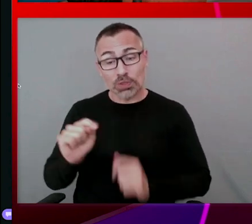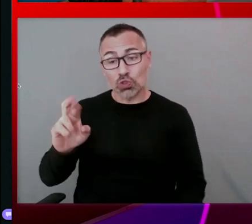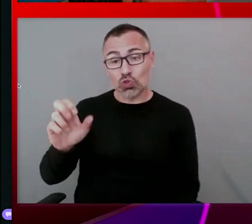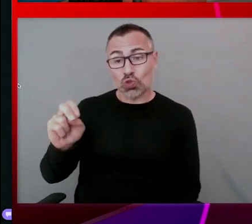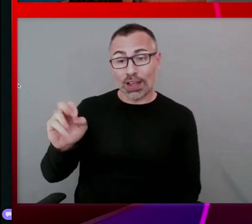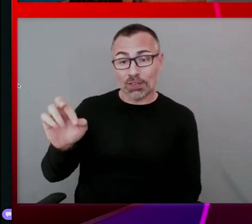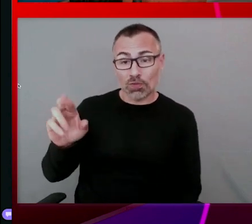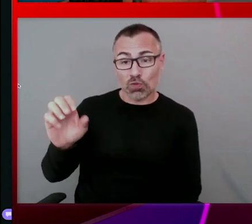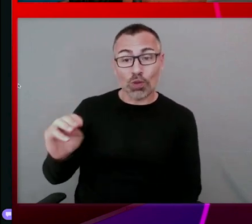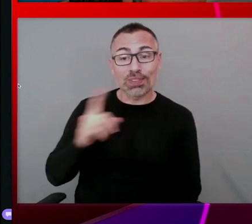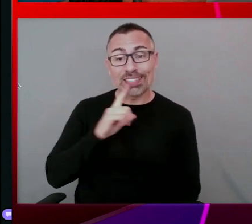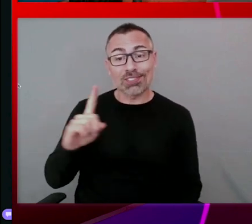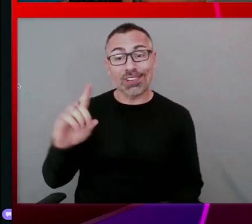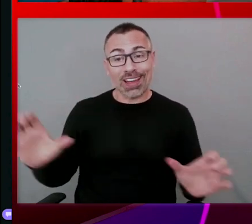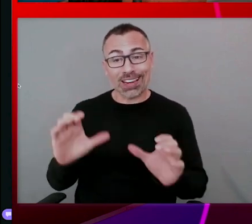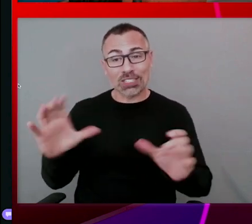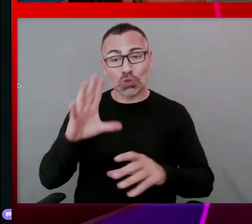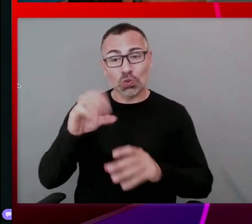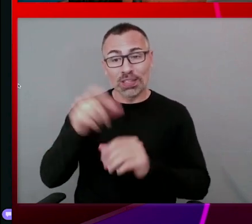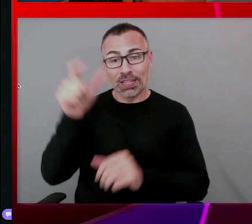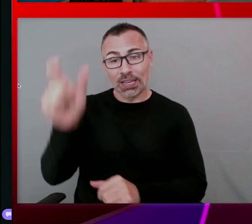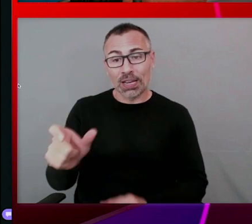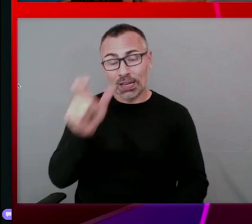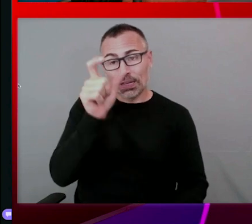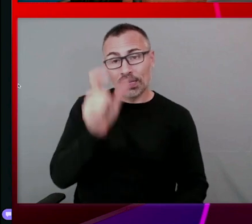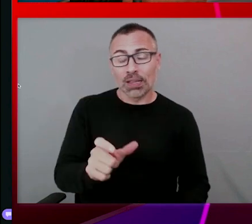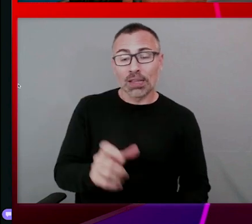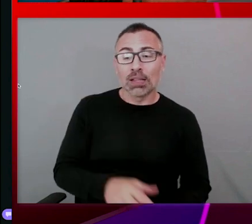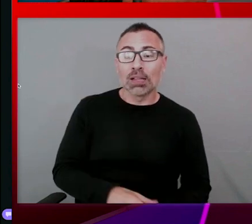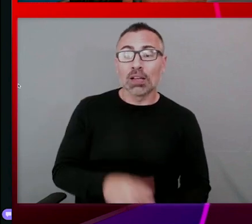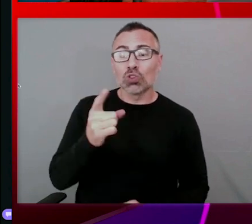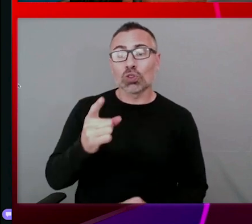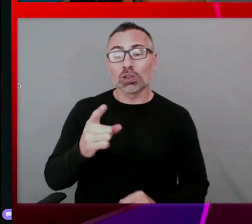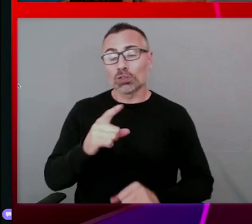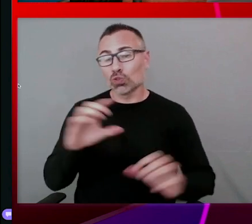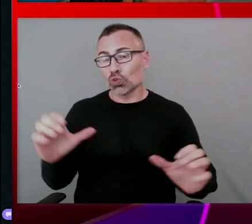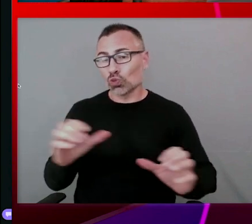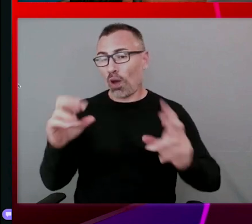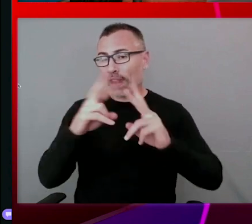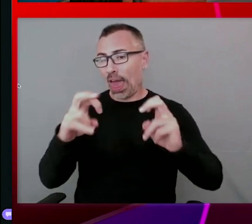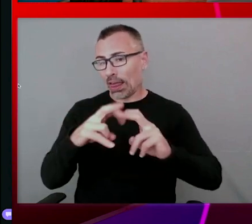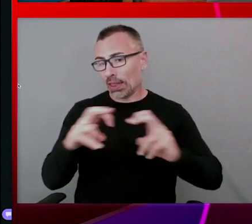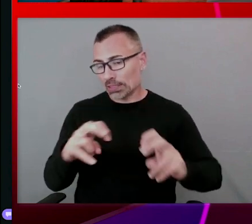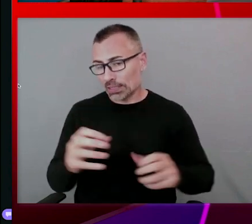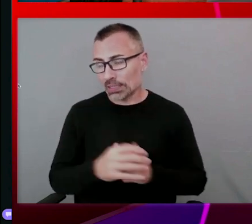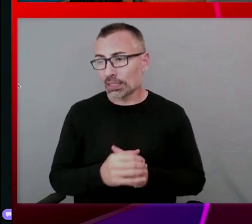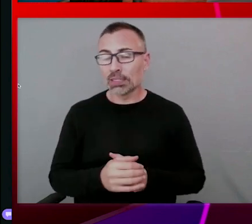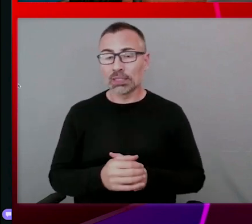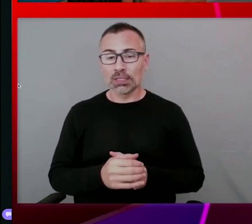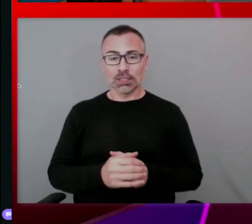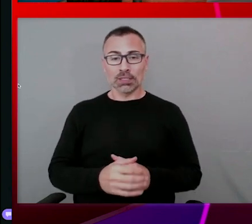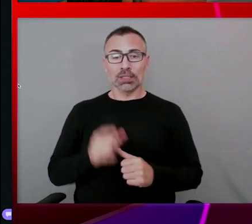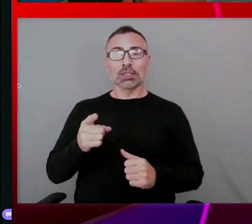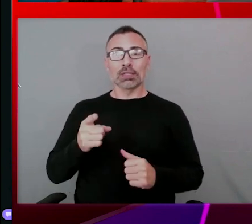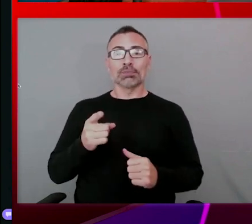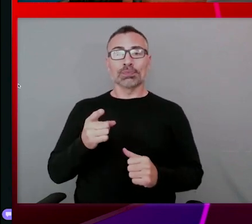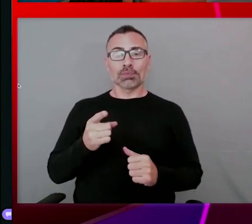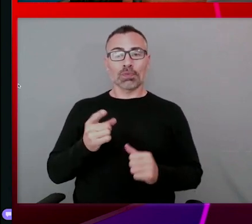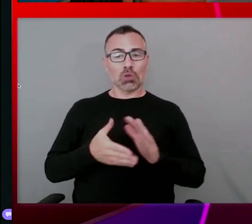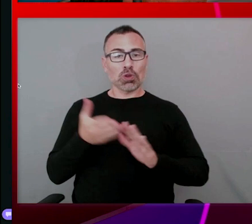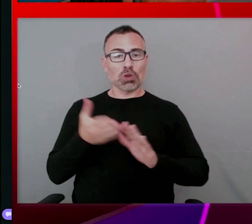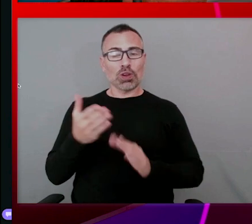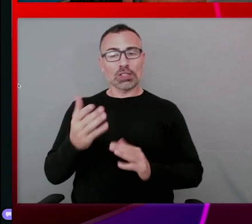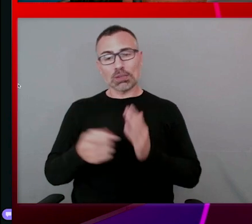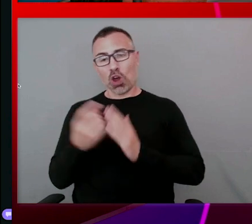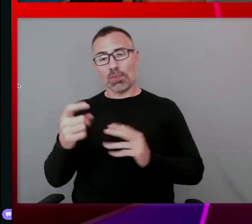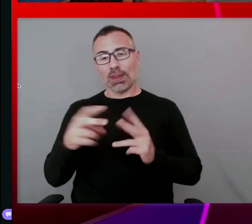columns. You can also go and run analysis. So here what we've done is we've run some automated analysis, right? So this is